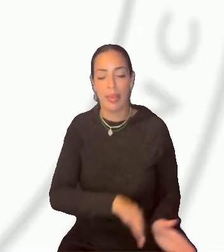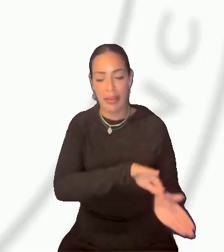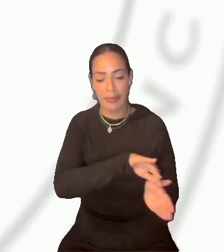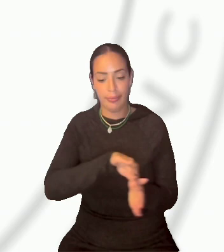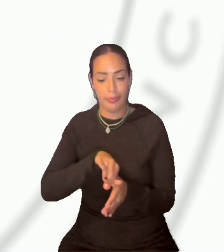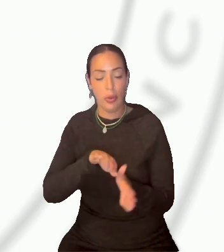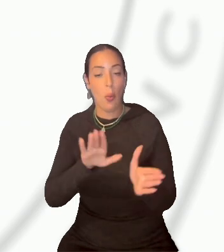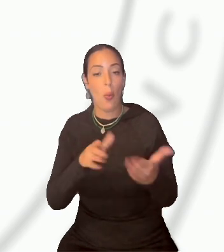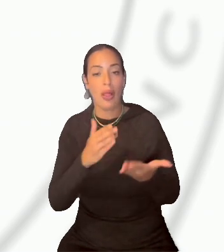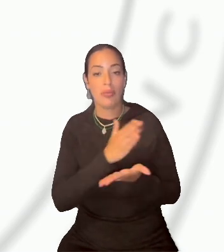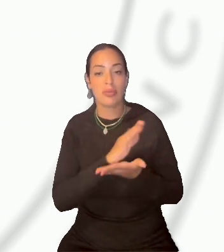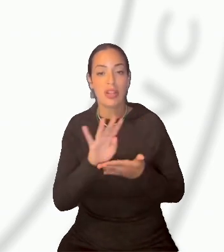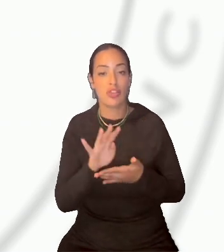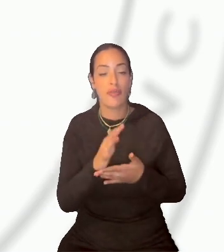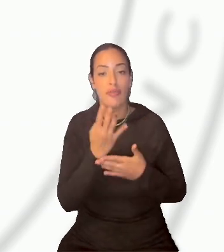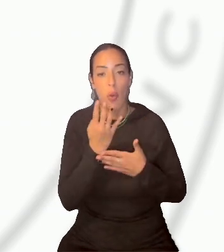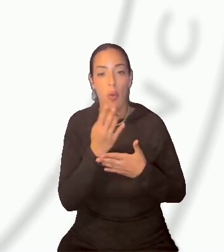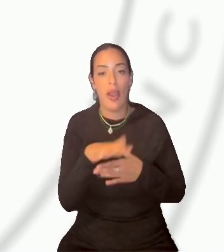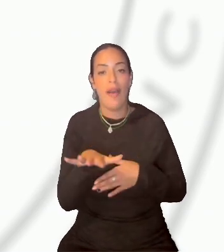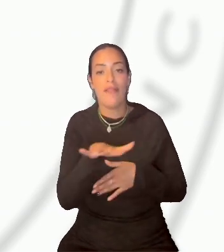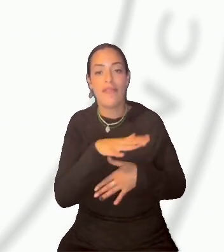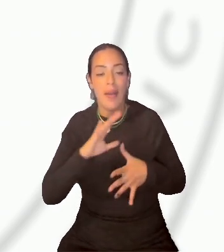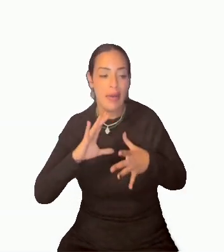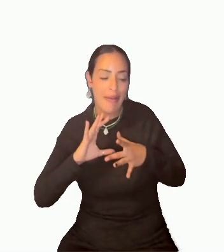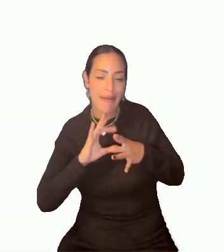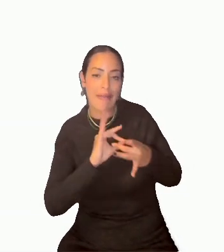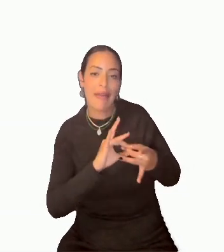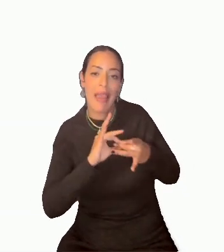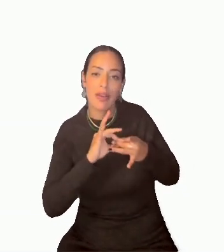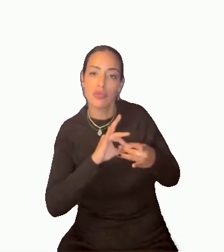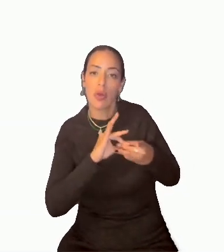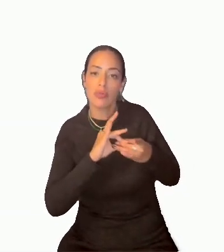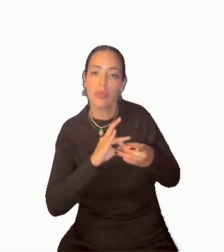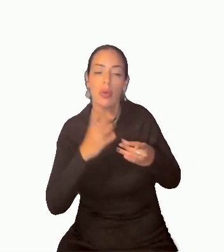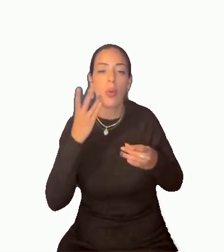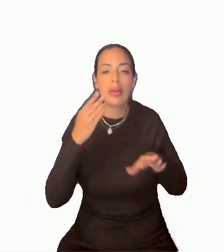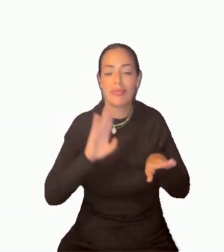Welcome to Section 4, Family Liaison in Practice.